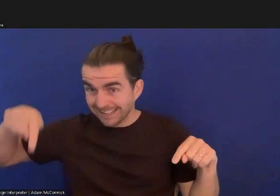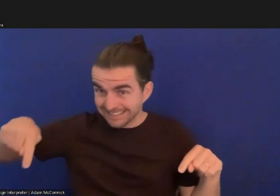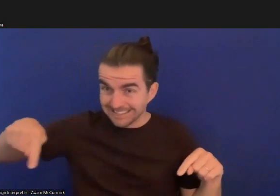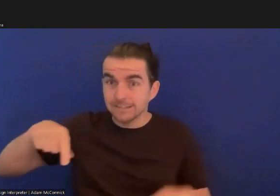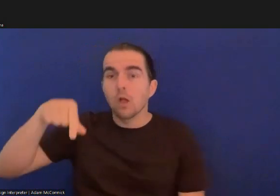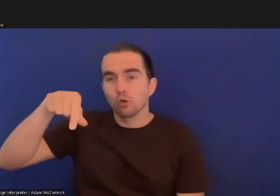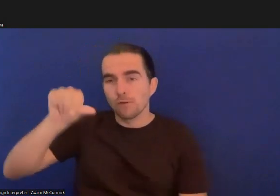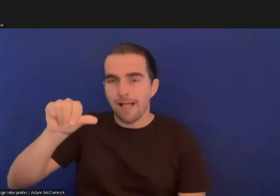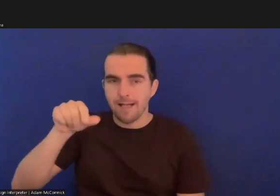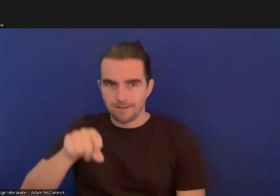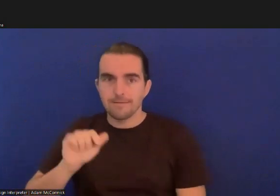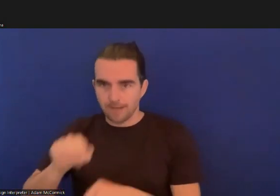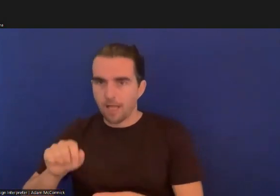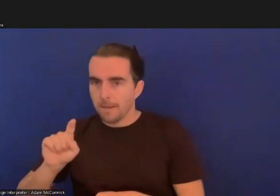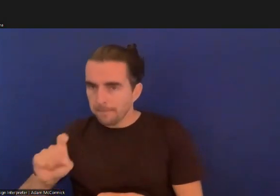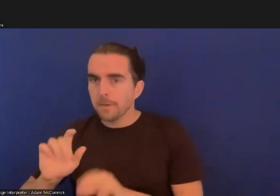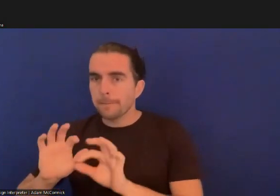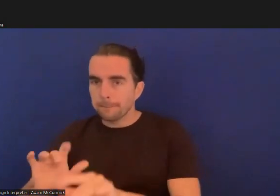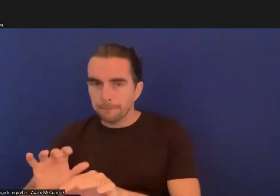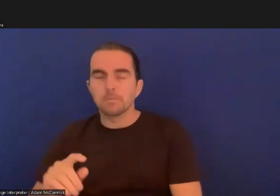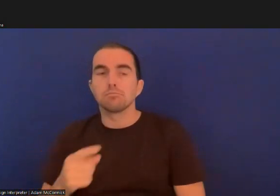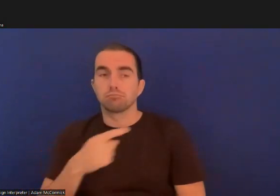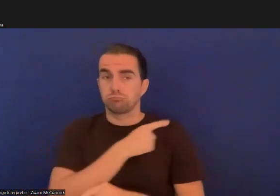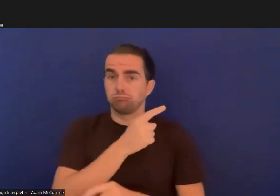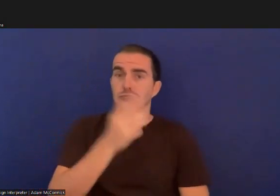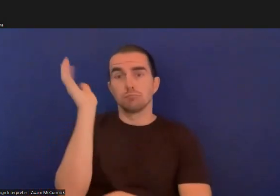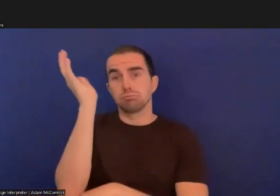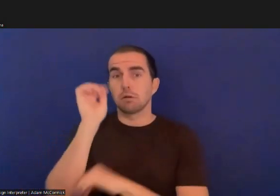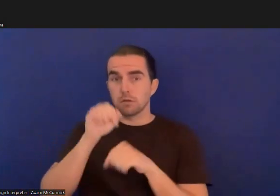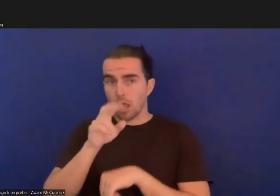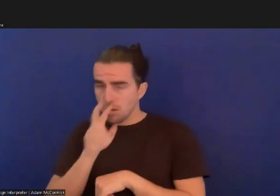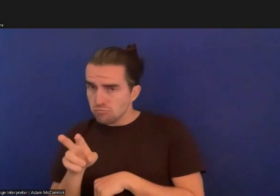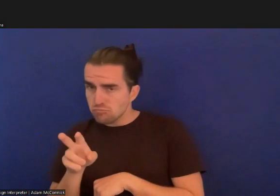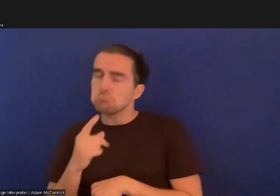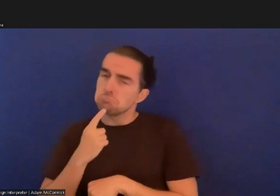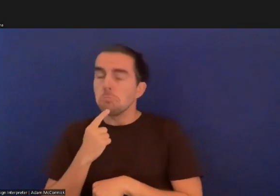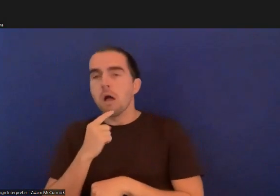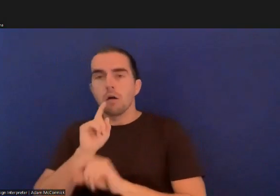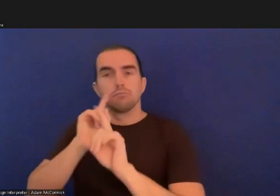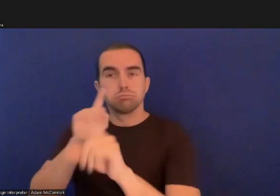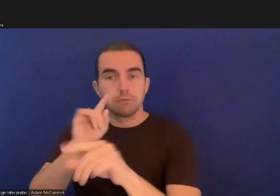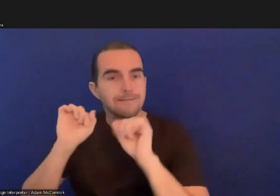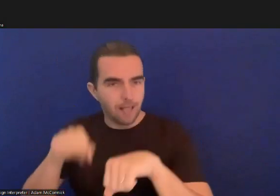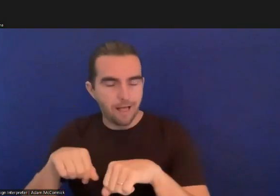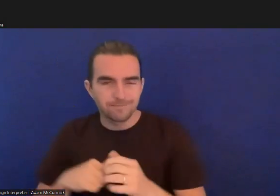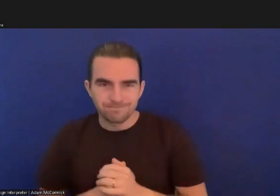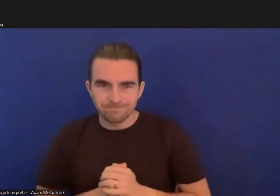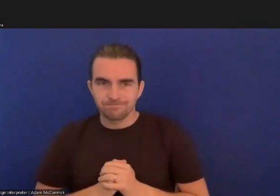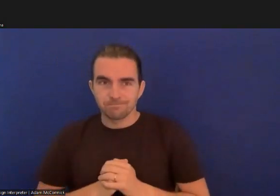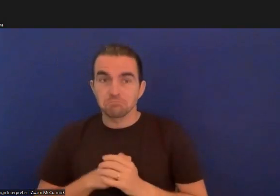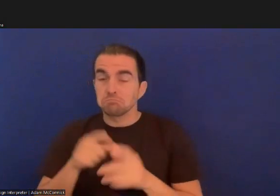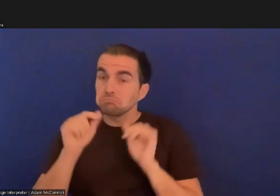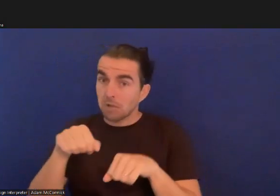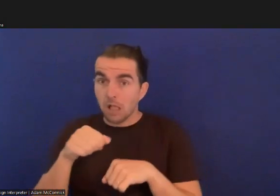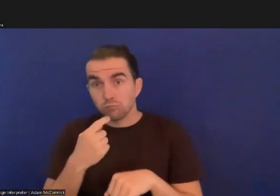their presentations. You can add new questions or upvote any existing questions, and we